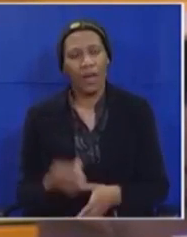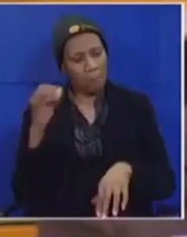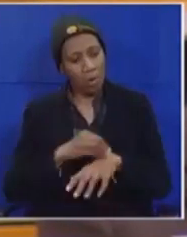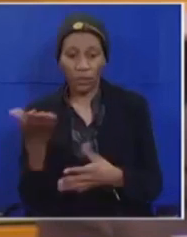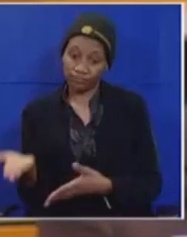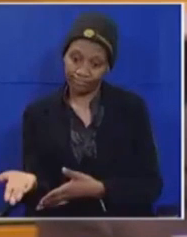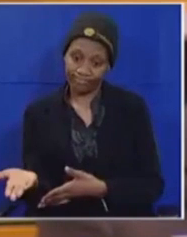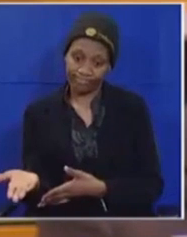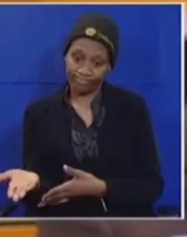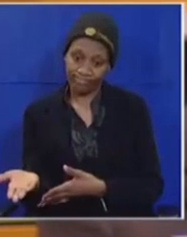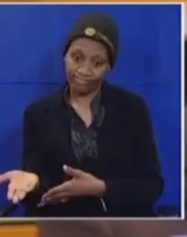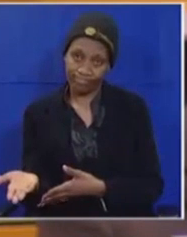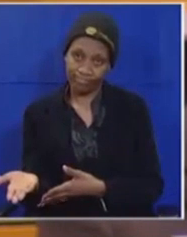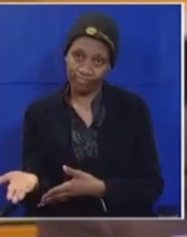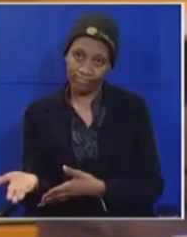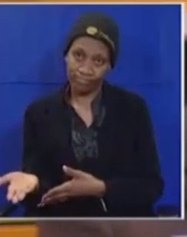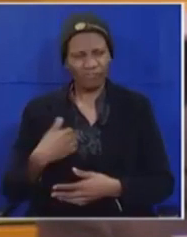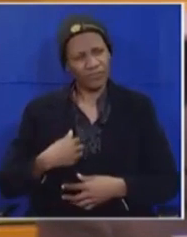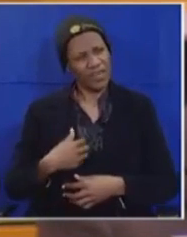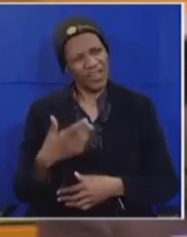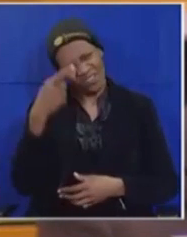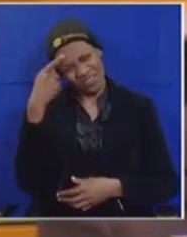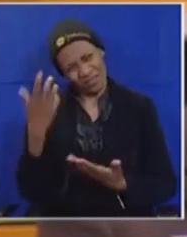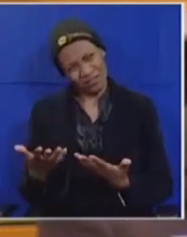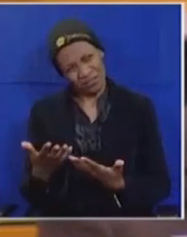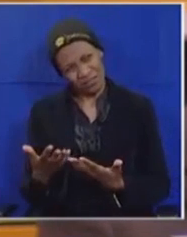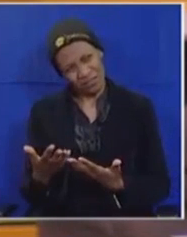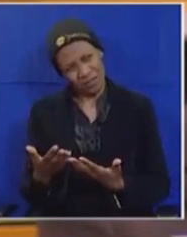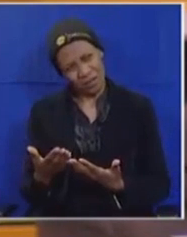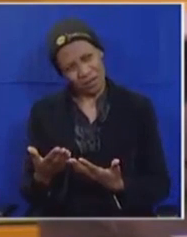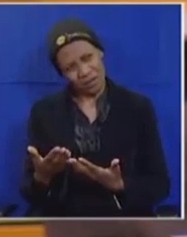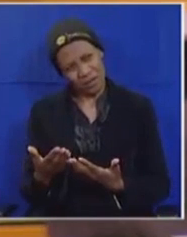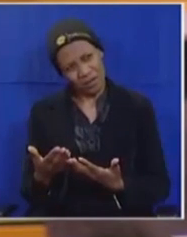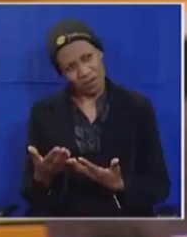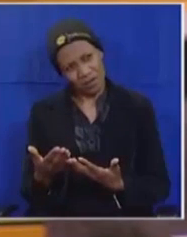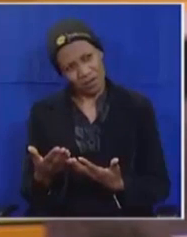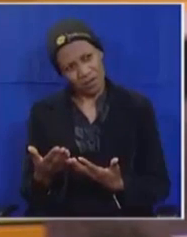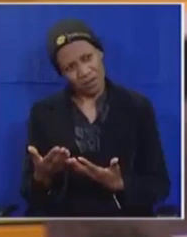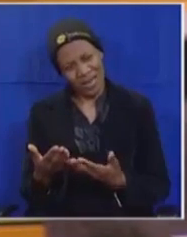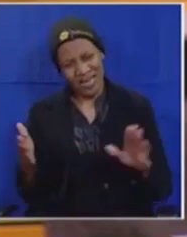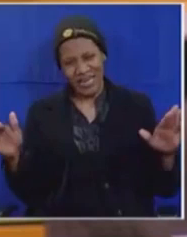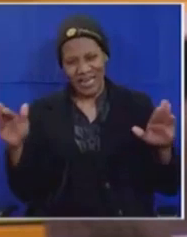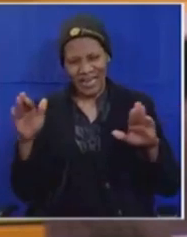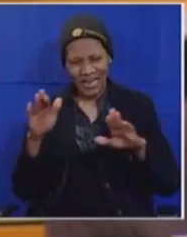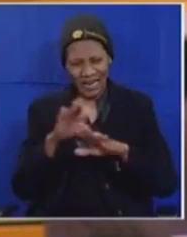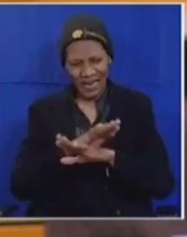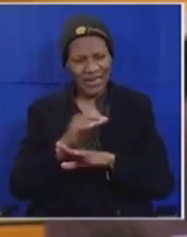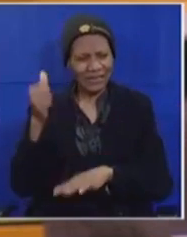problem. I would want to believe that your announcement in the late hours of the night, which was a feature of the